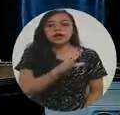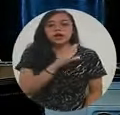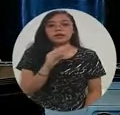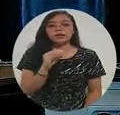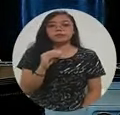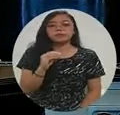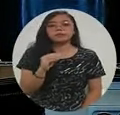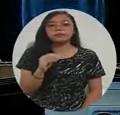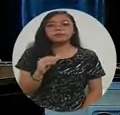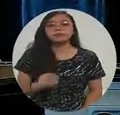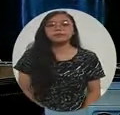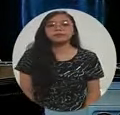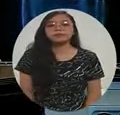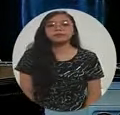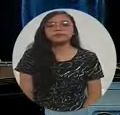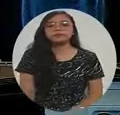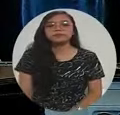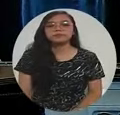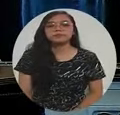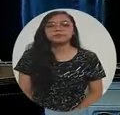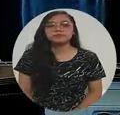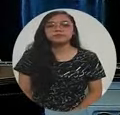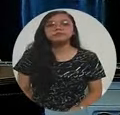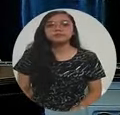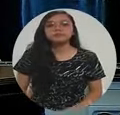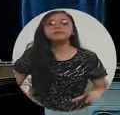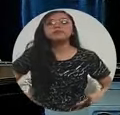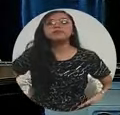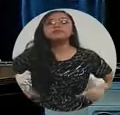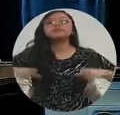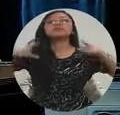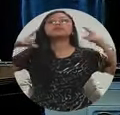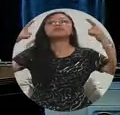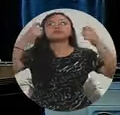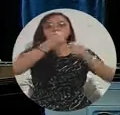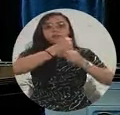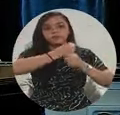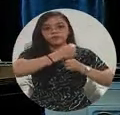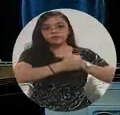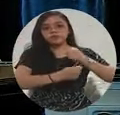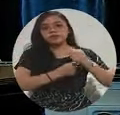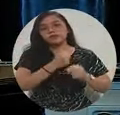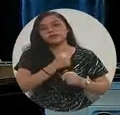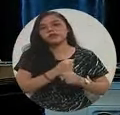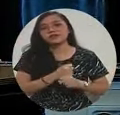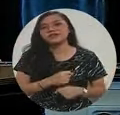And he says, as a what? Living. Living sacrifice.